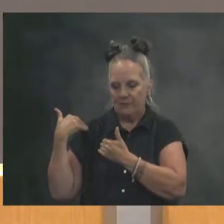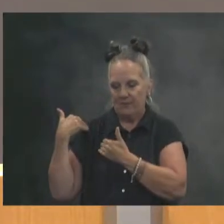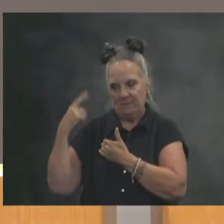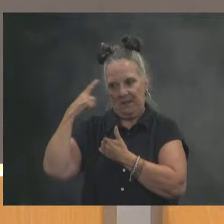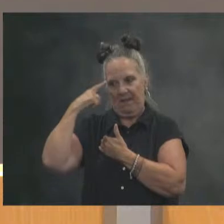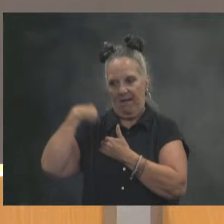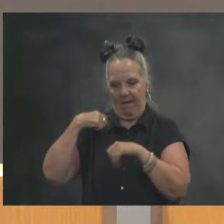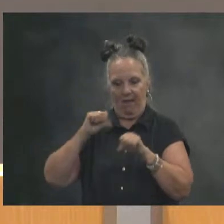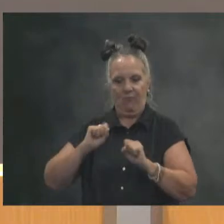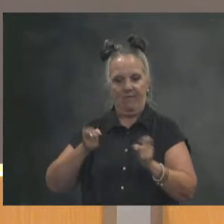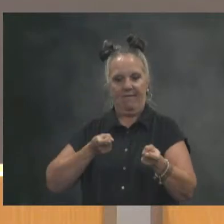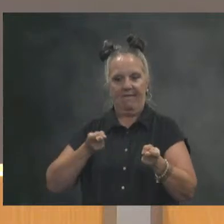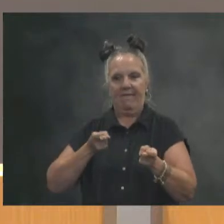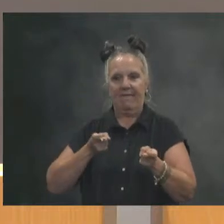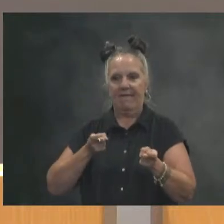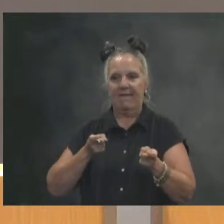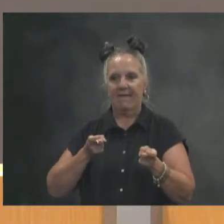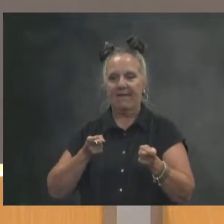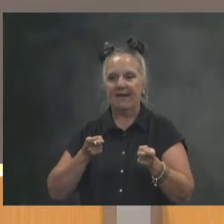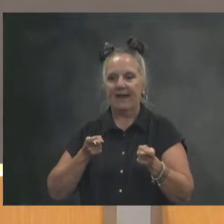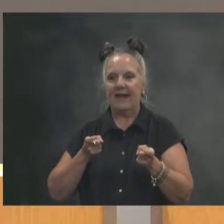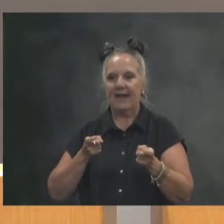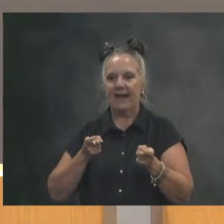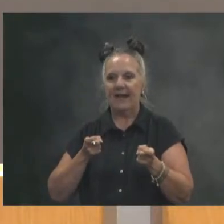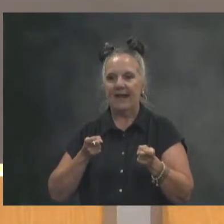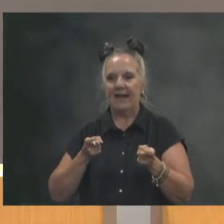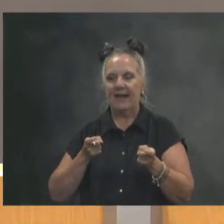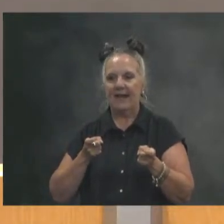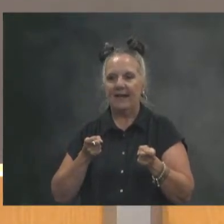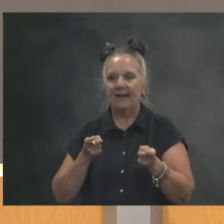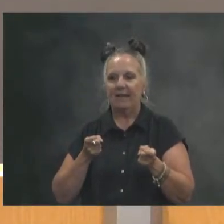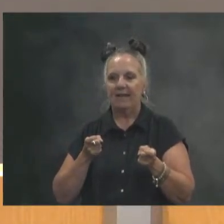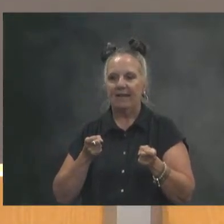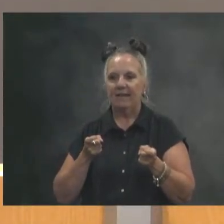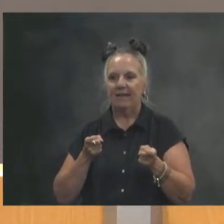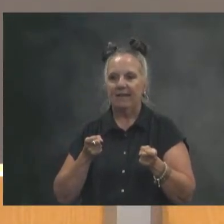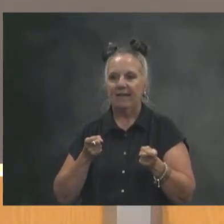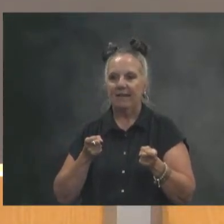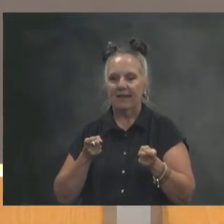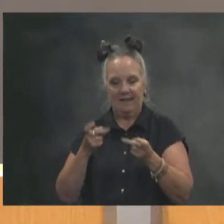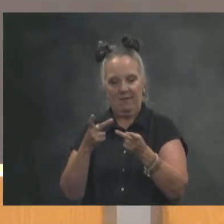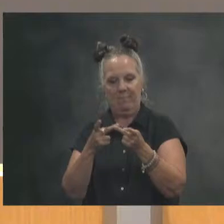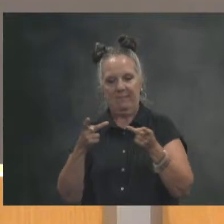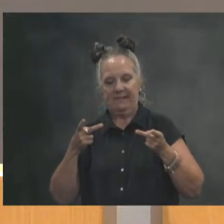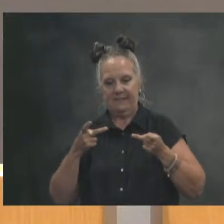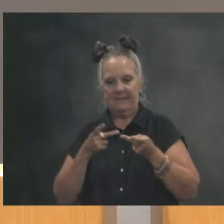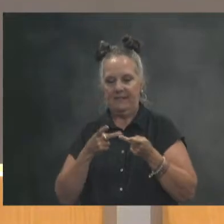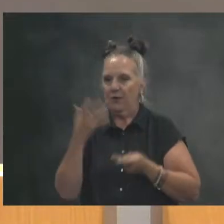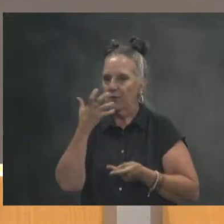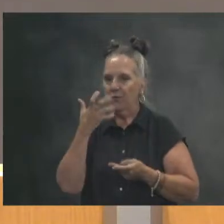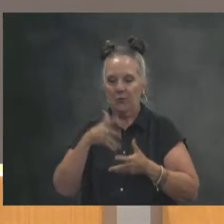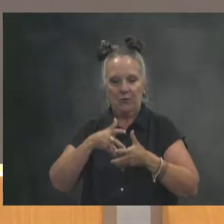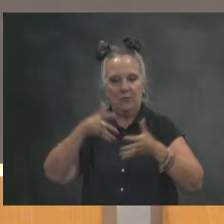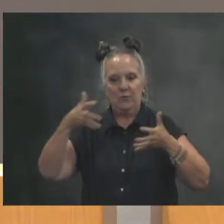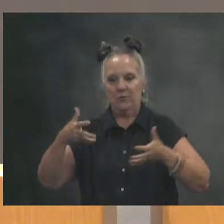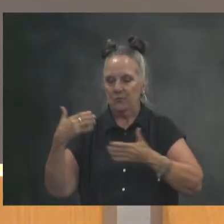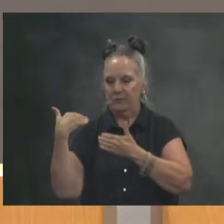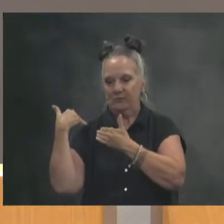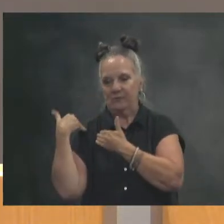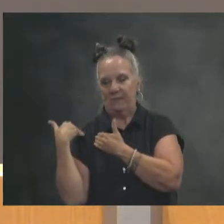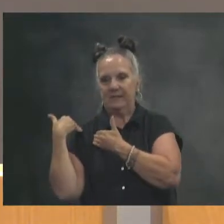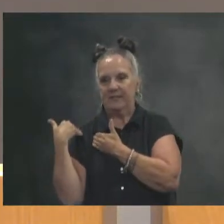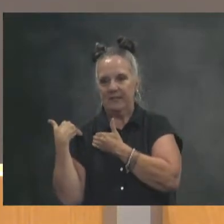position. Student member of the board is such a venerated position, and it's such a huge responsibility to be able